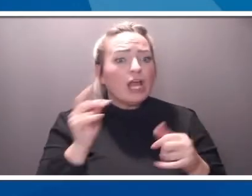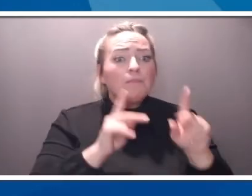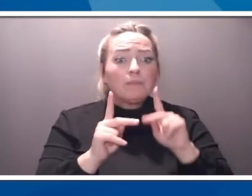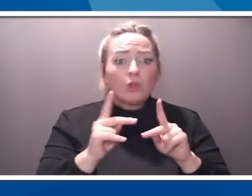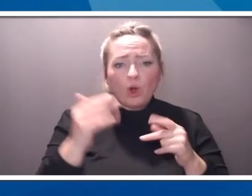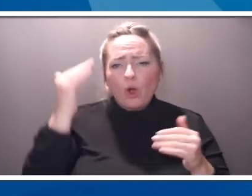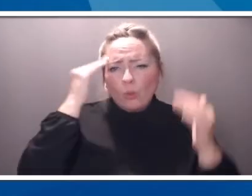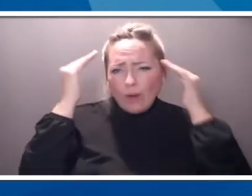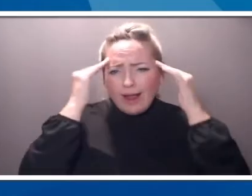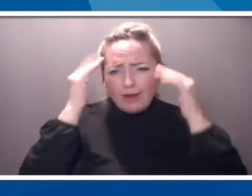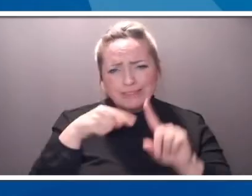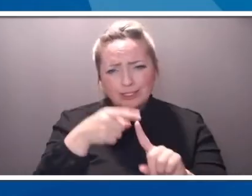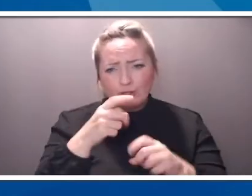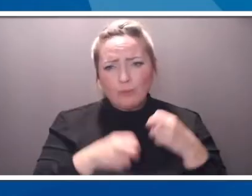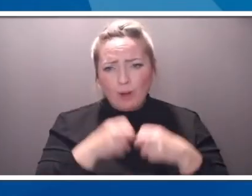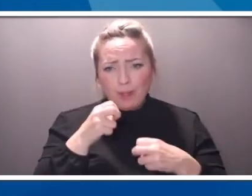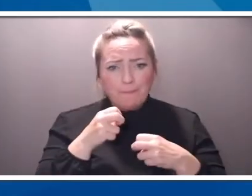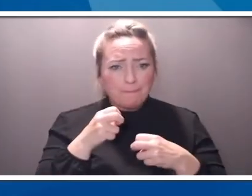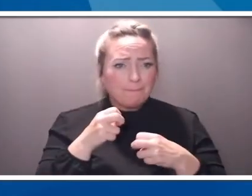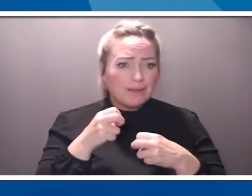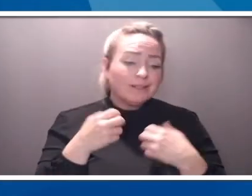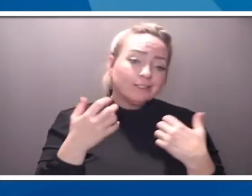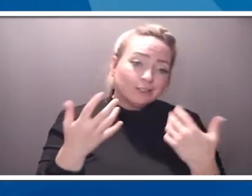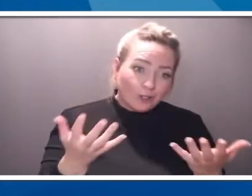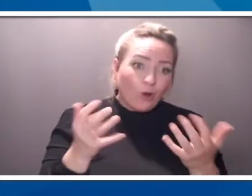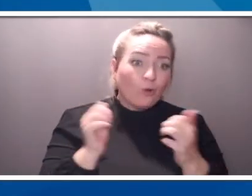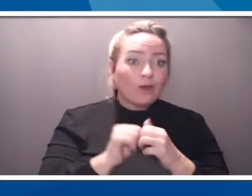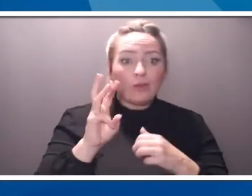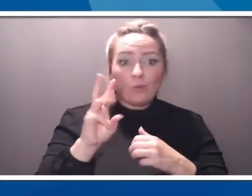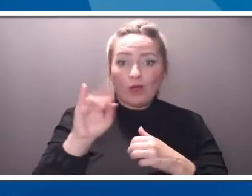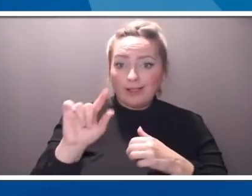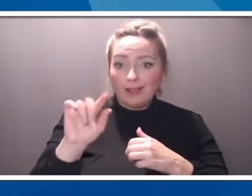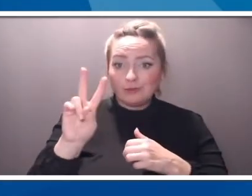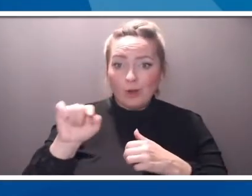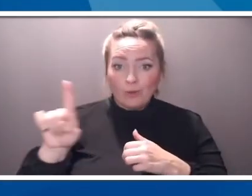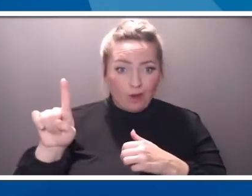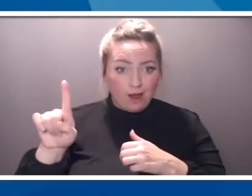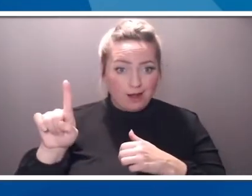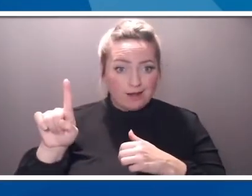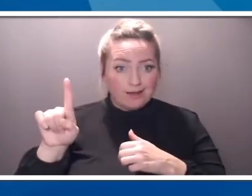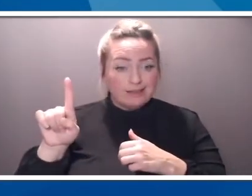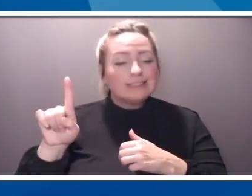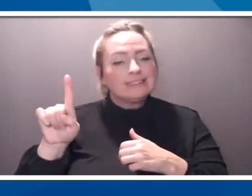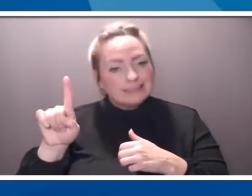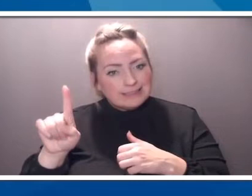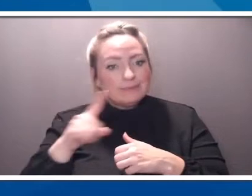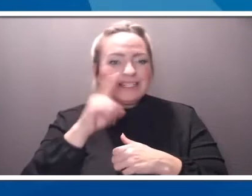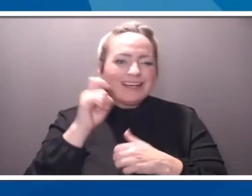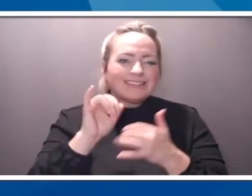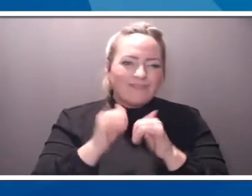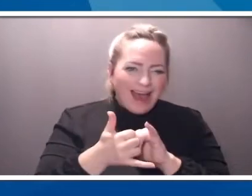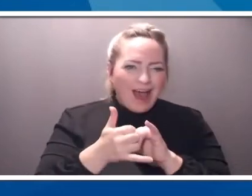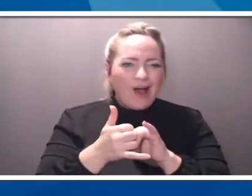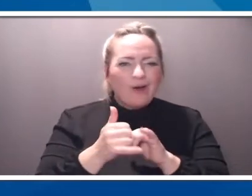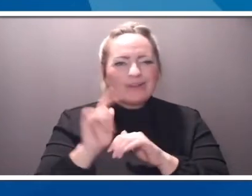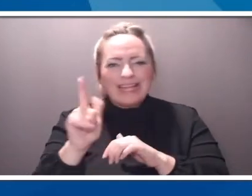Now, people were aware of this particular problem. So with WCAG 2.1, because of the way